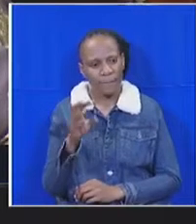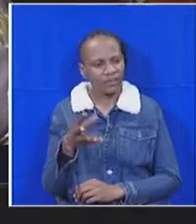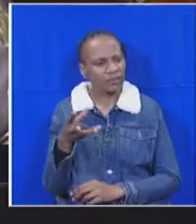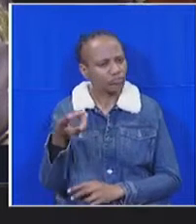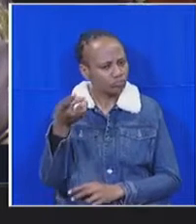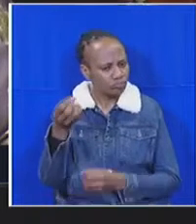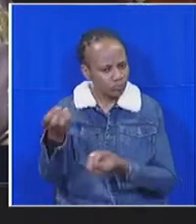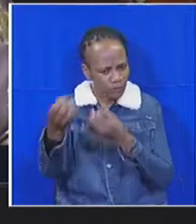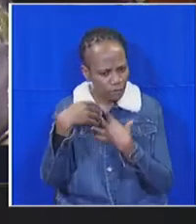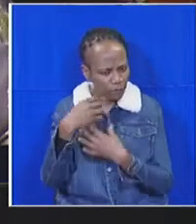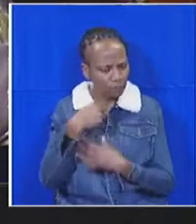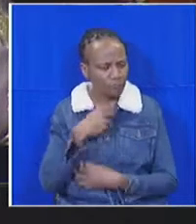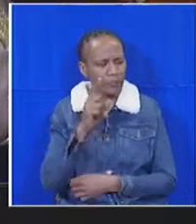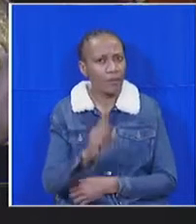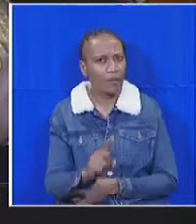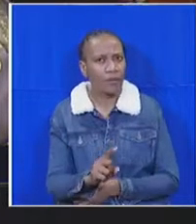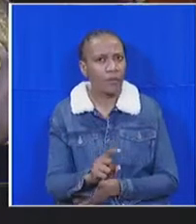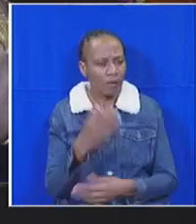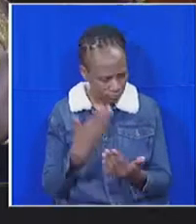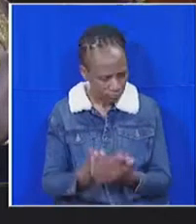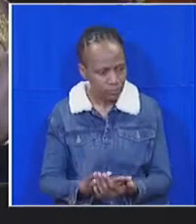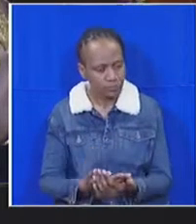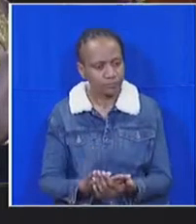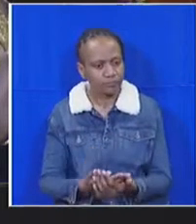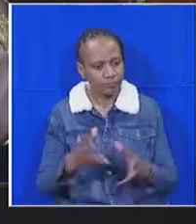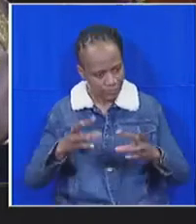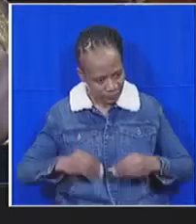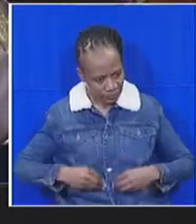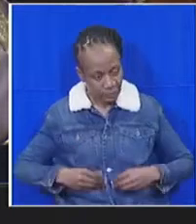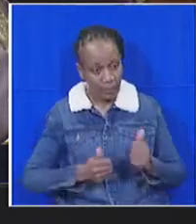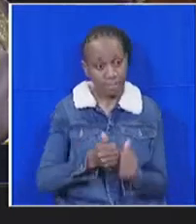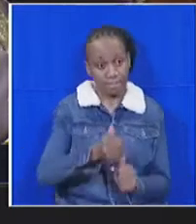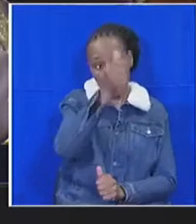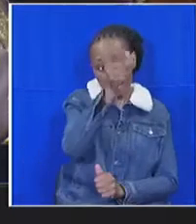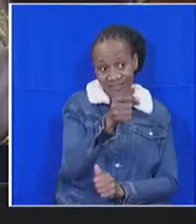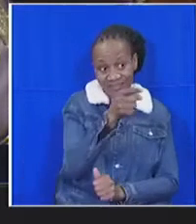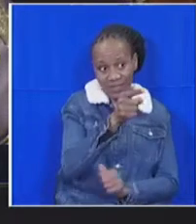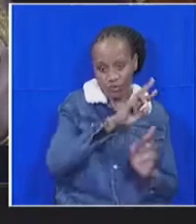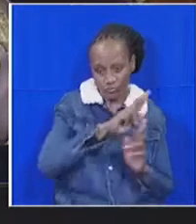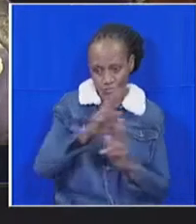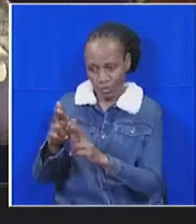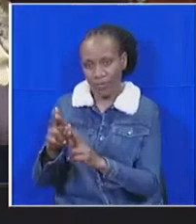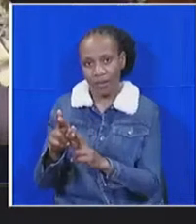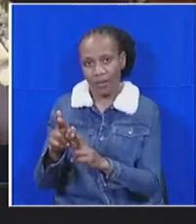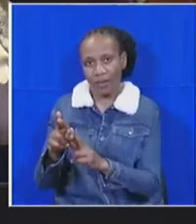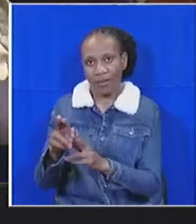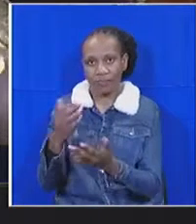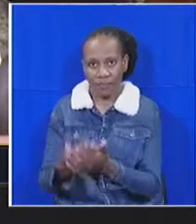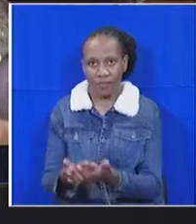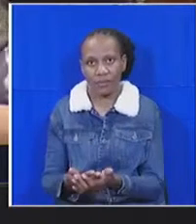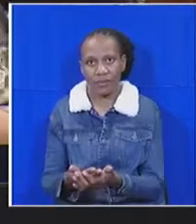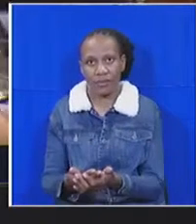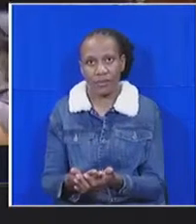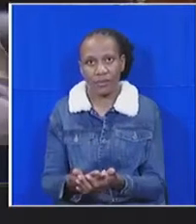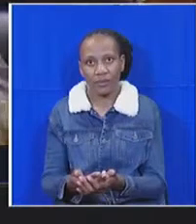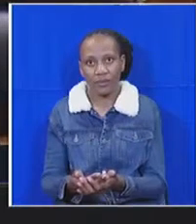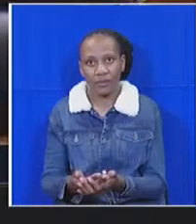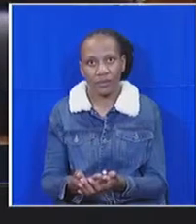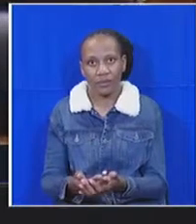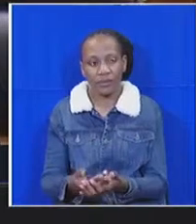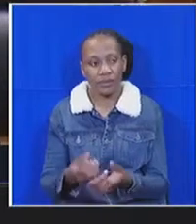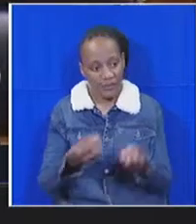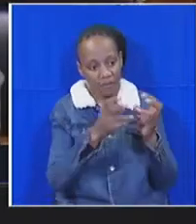I got, I can allow the Chief Whip to respond to this. Let me just allow it without